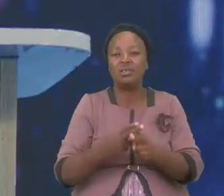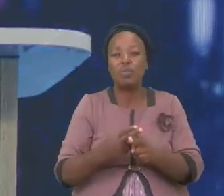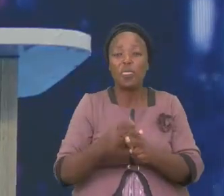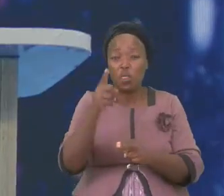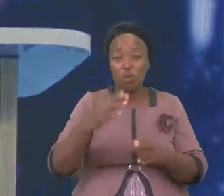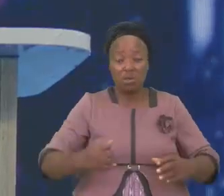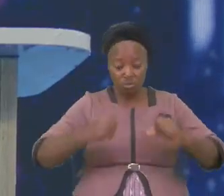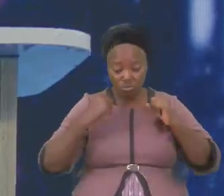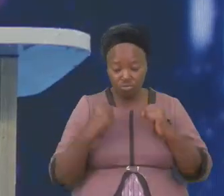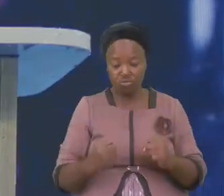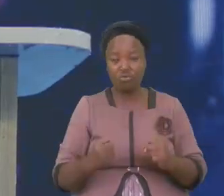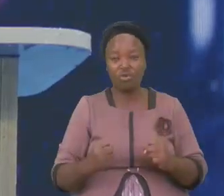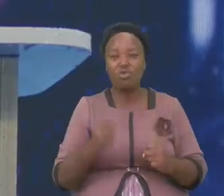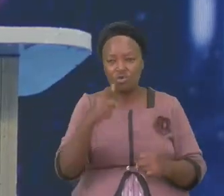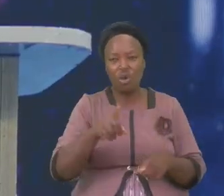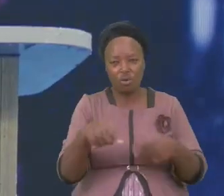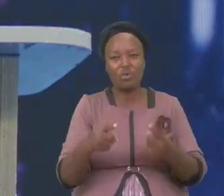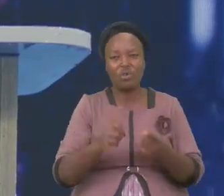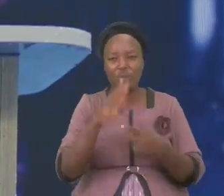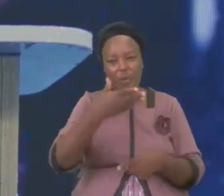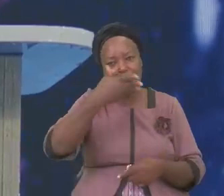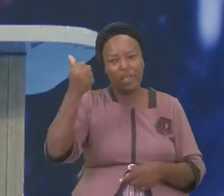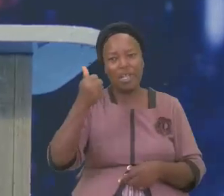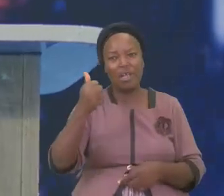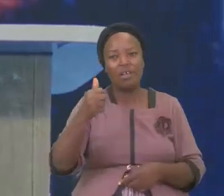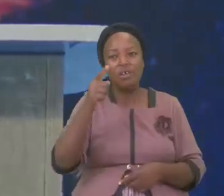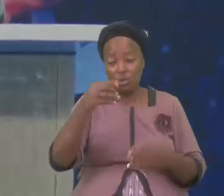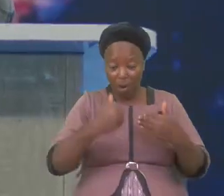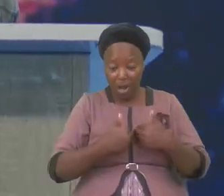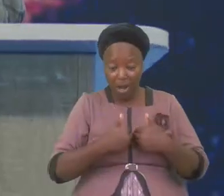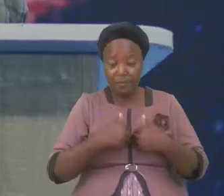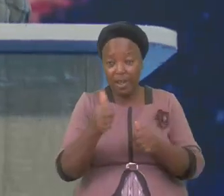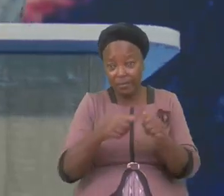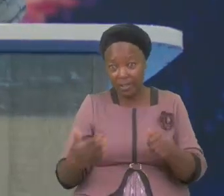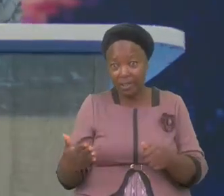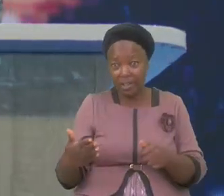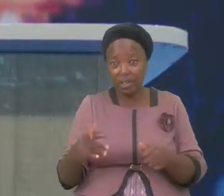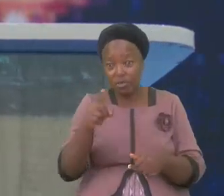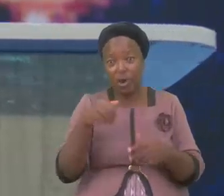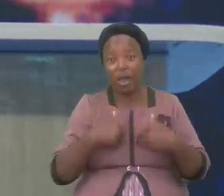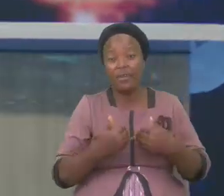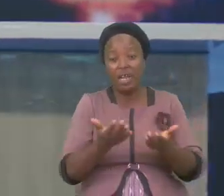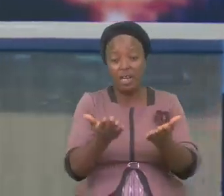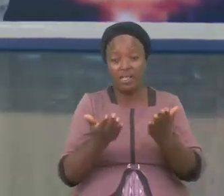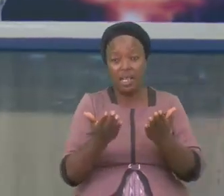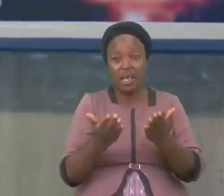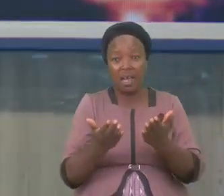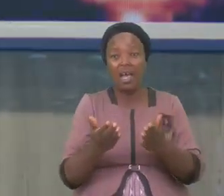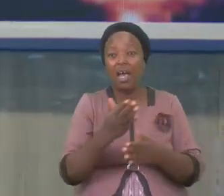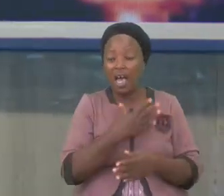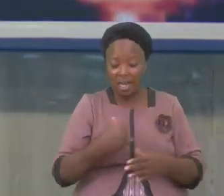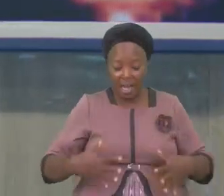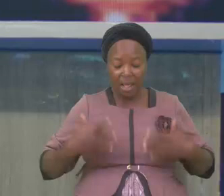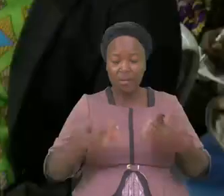have everything you have desired, and life has been going well for you. It is still going